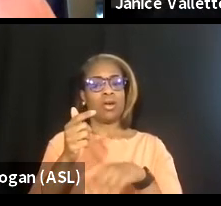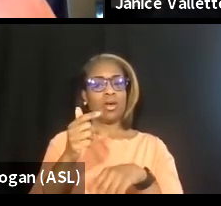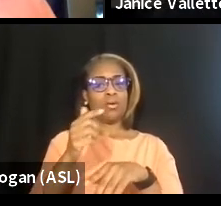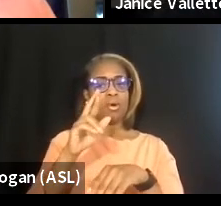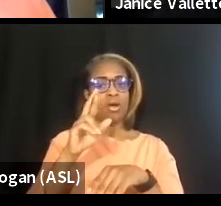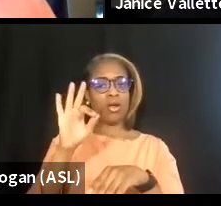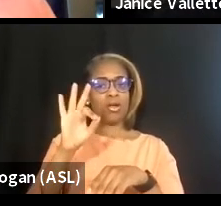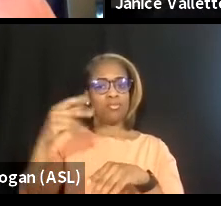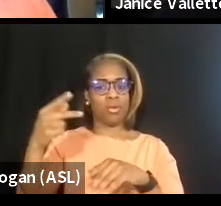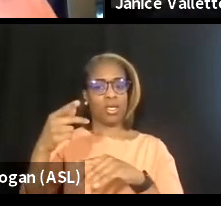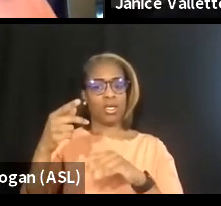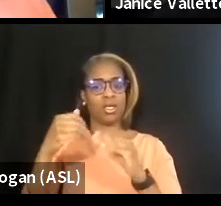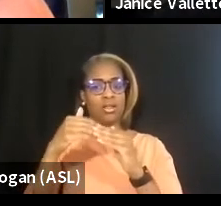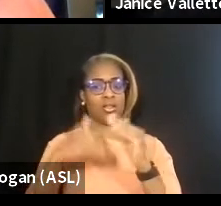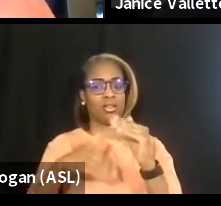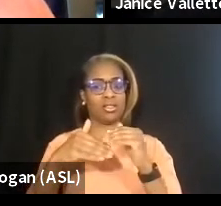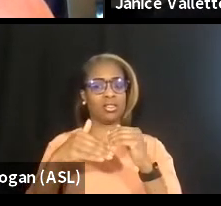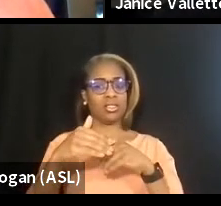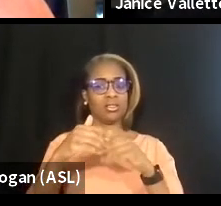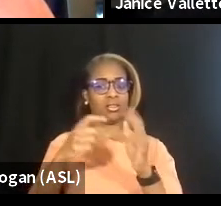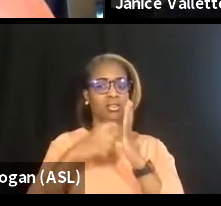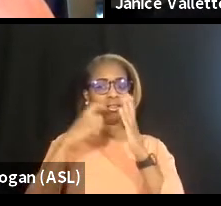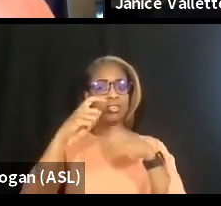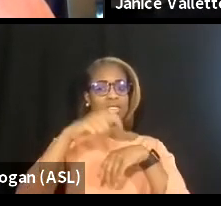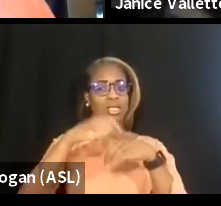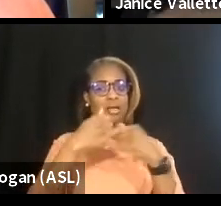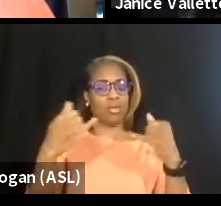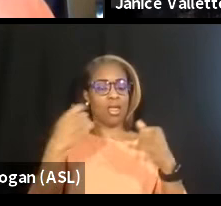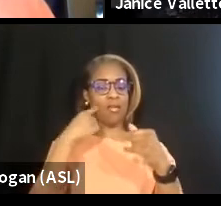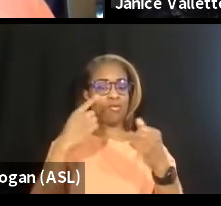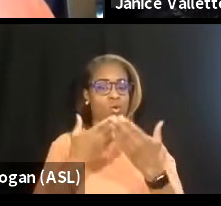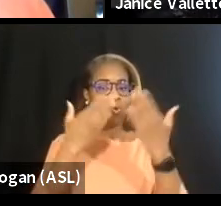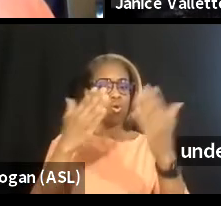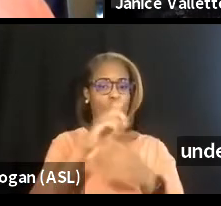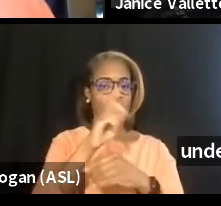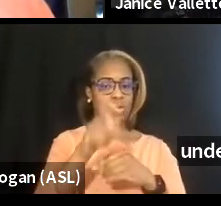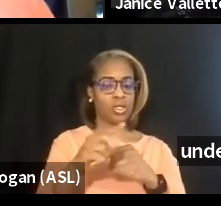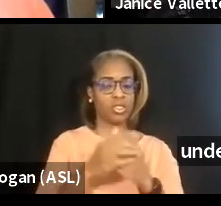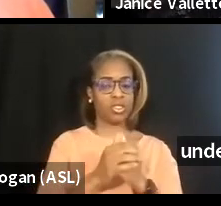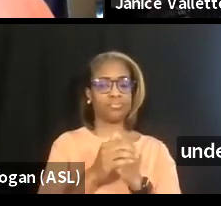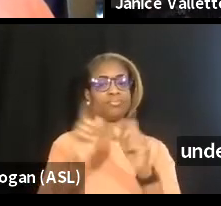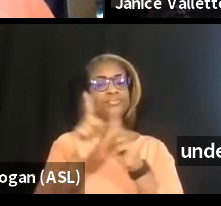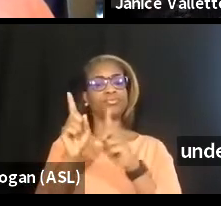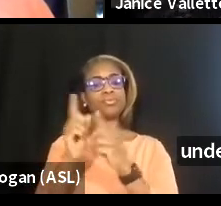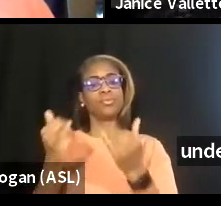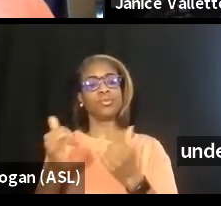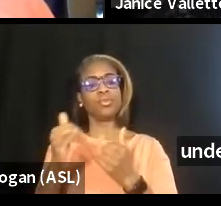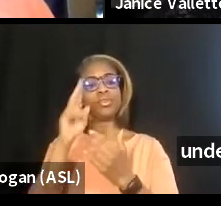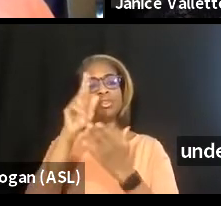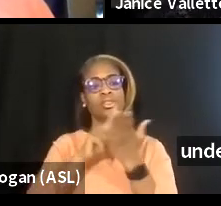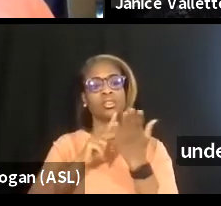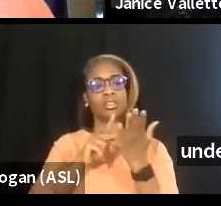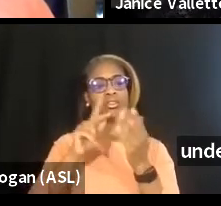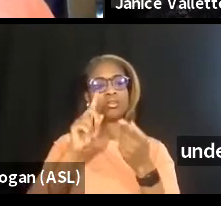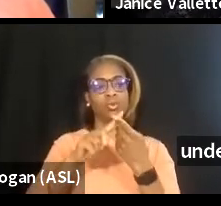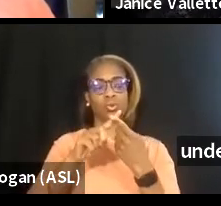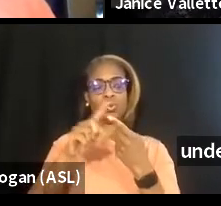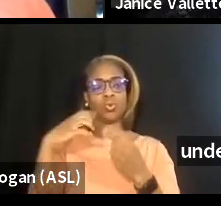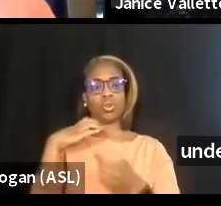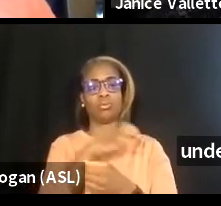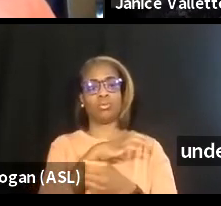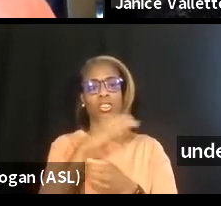under the mandated timelines for submitting those questions. Also today, as secretary to the commission and